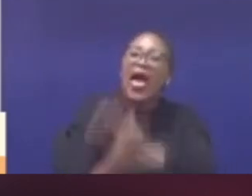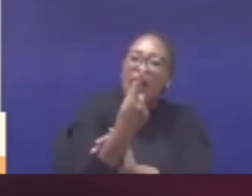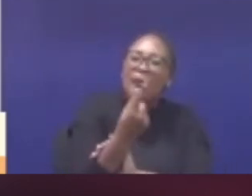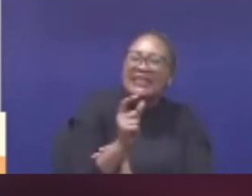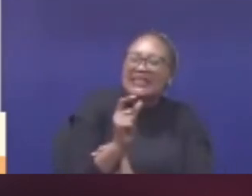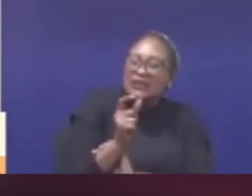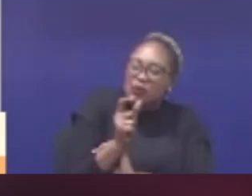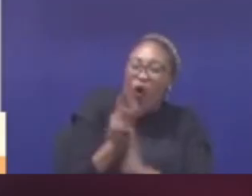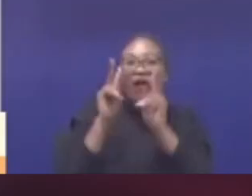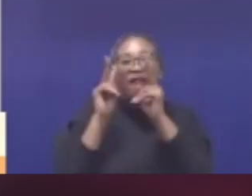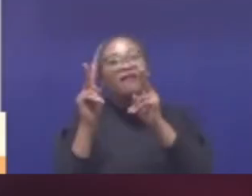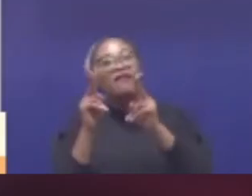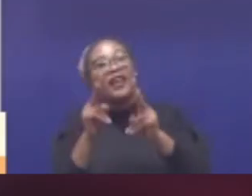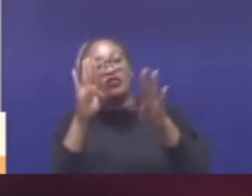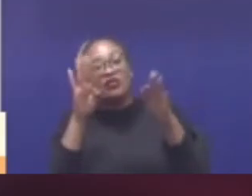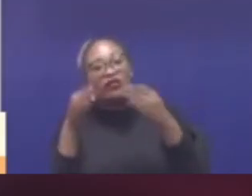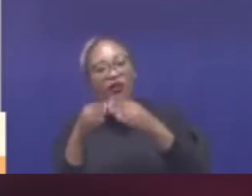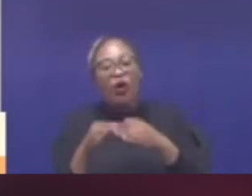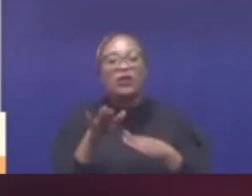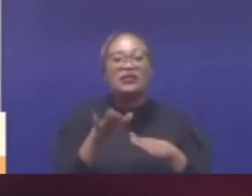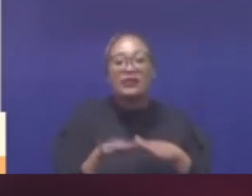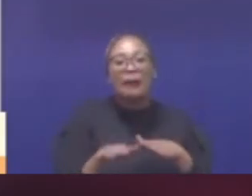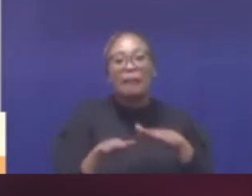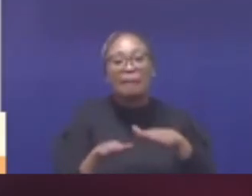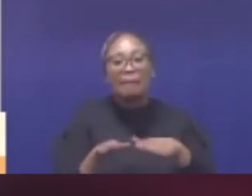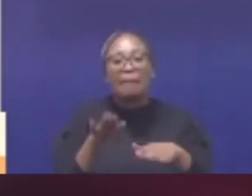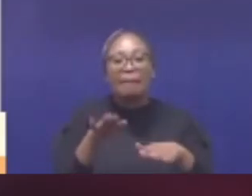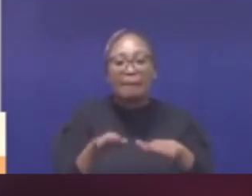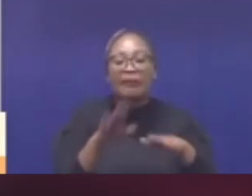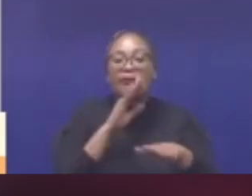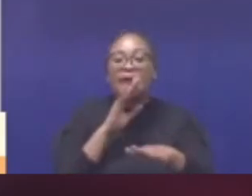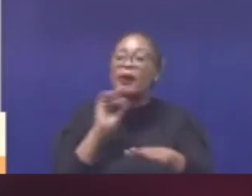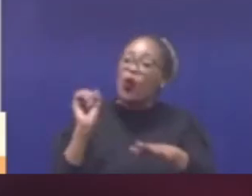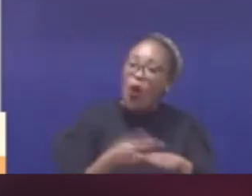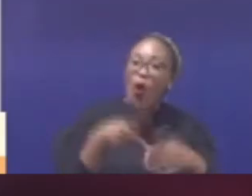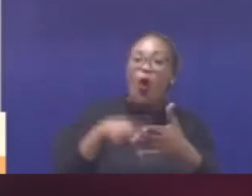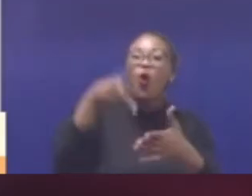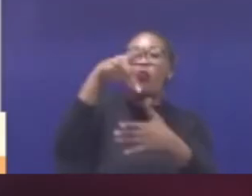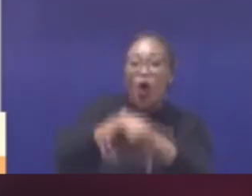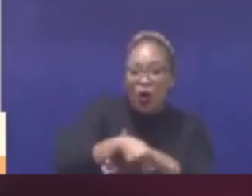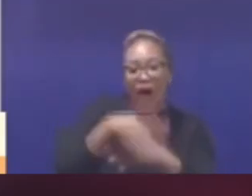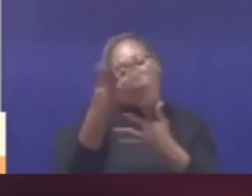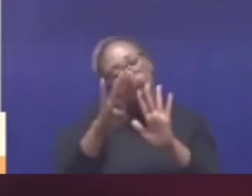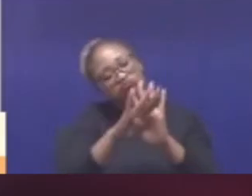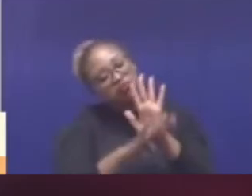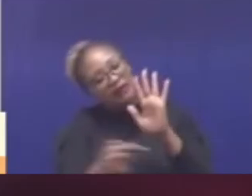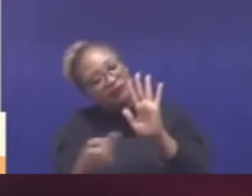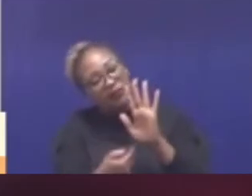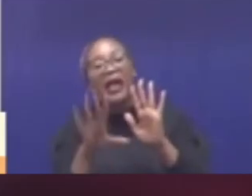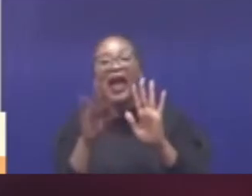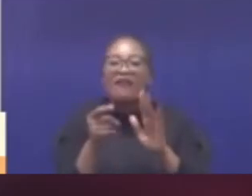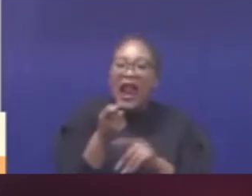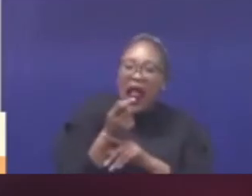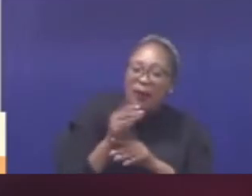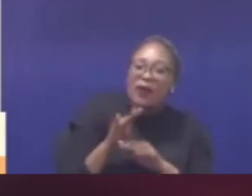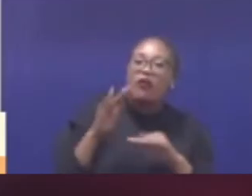vision-focused steps over time. And in every program, there has been progression that is relevant to the on-the-ground impact in